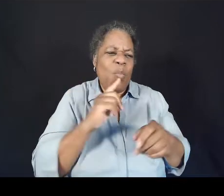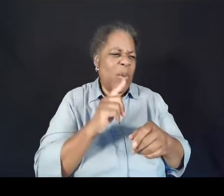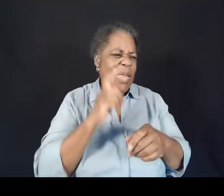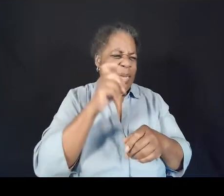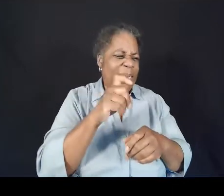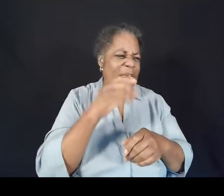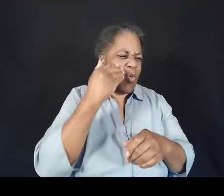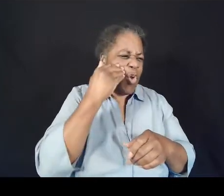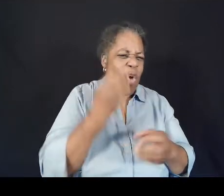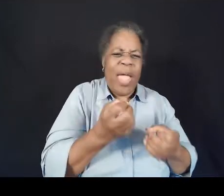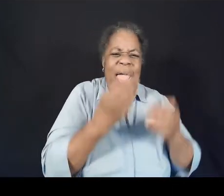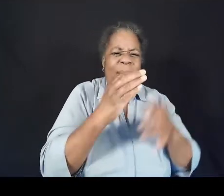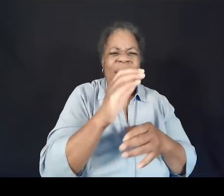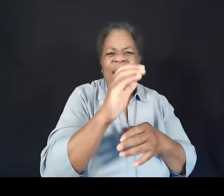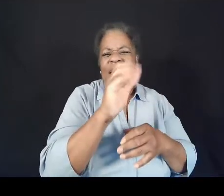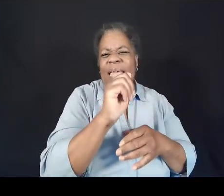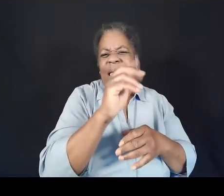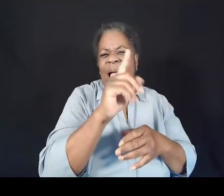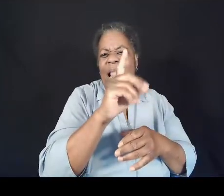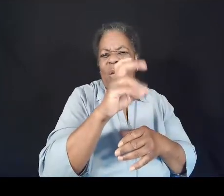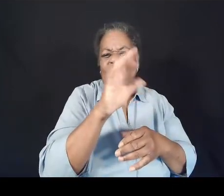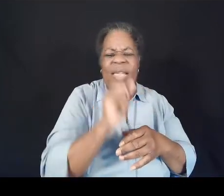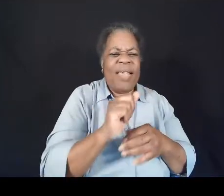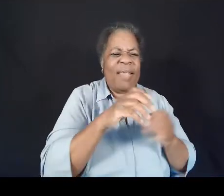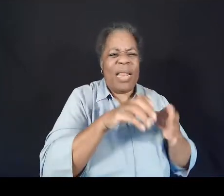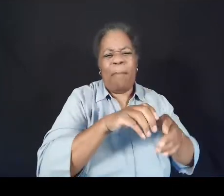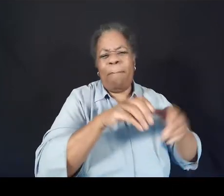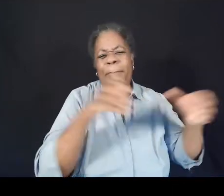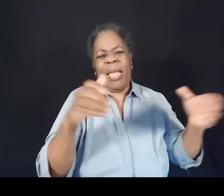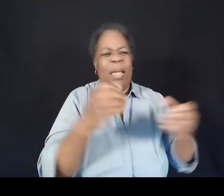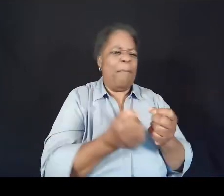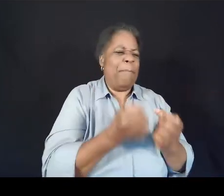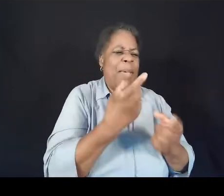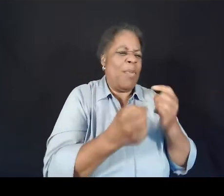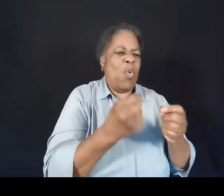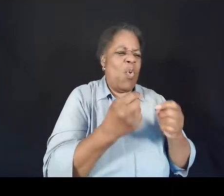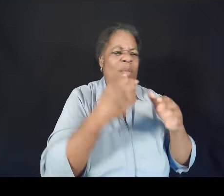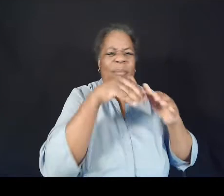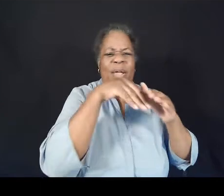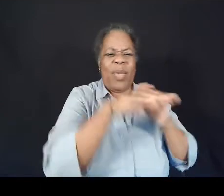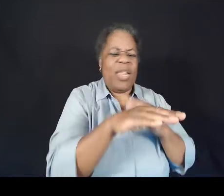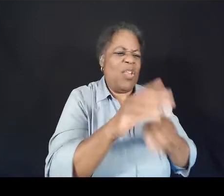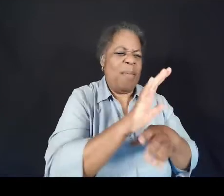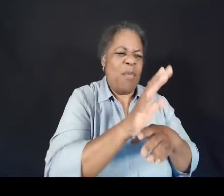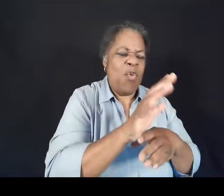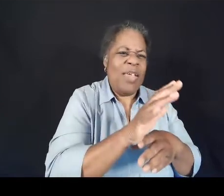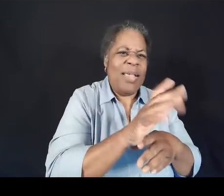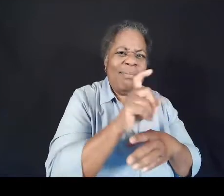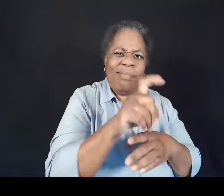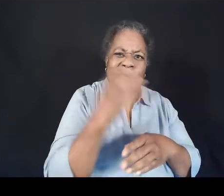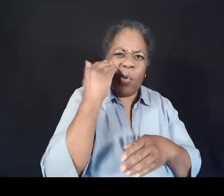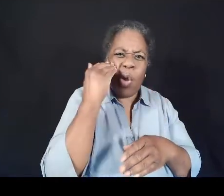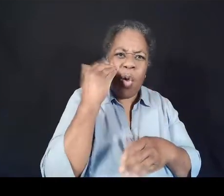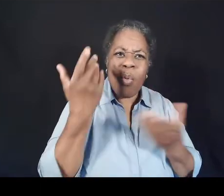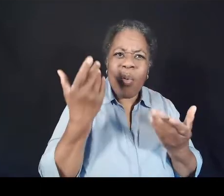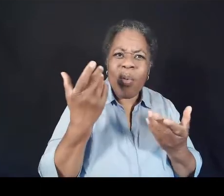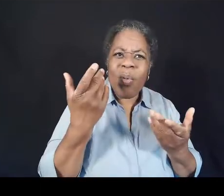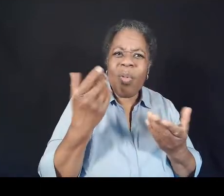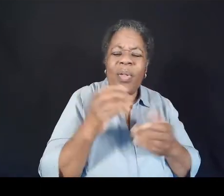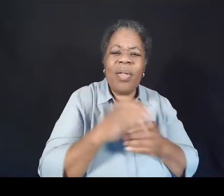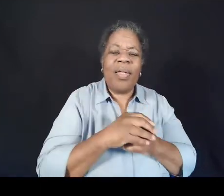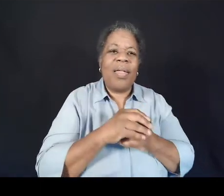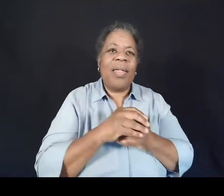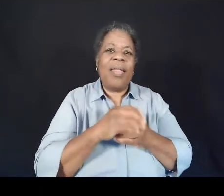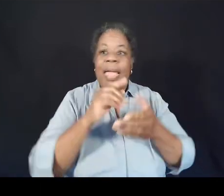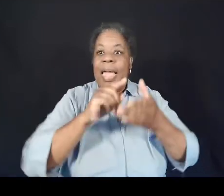many calories are in the giant vat of popcorn we just bought on our way into the movie theater? Can we do anything useful with next week's